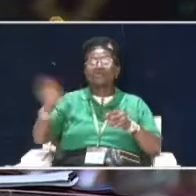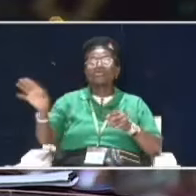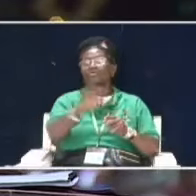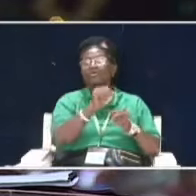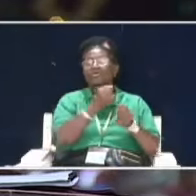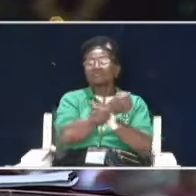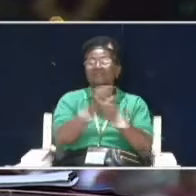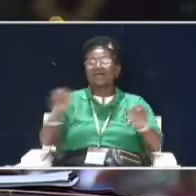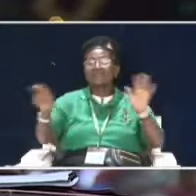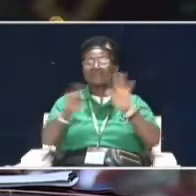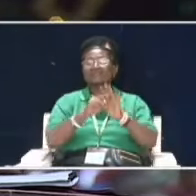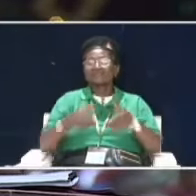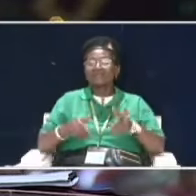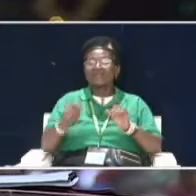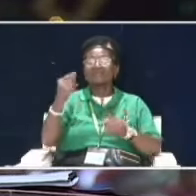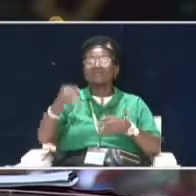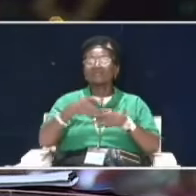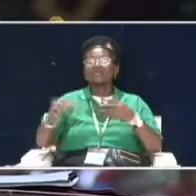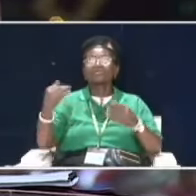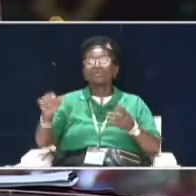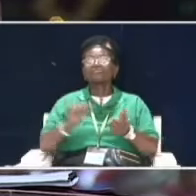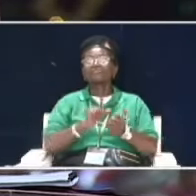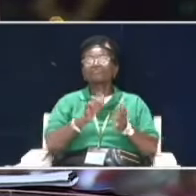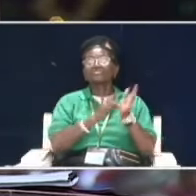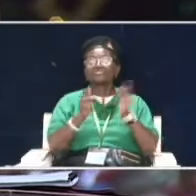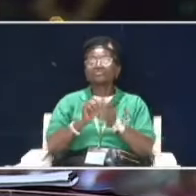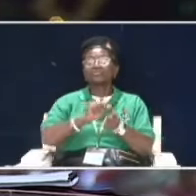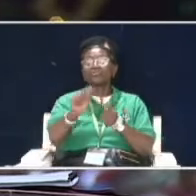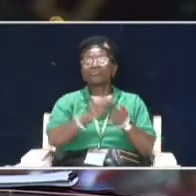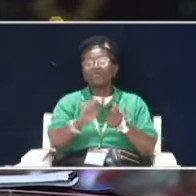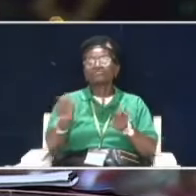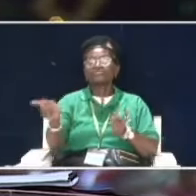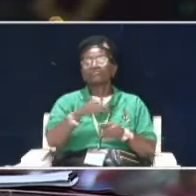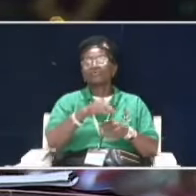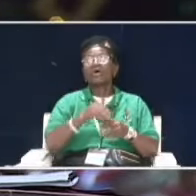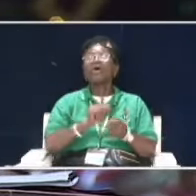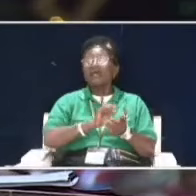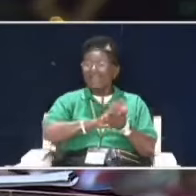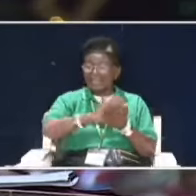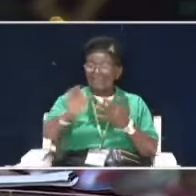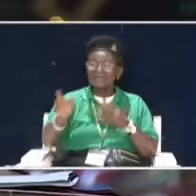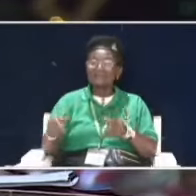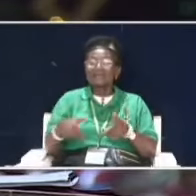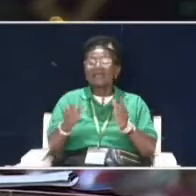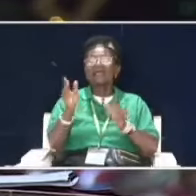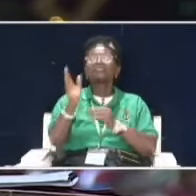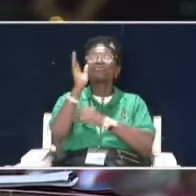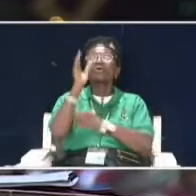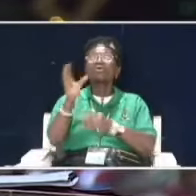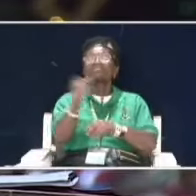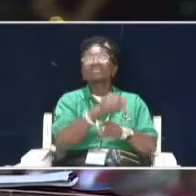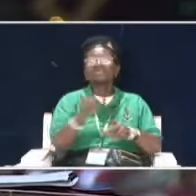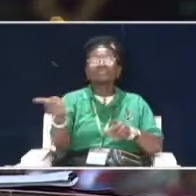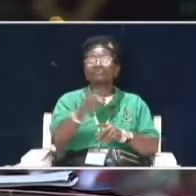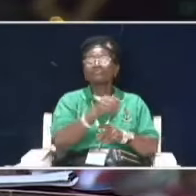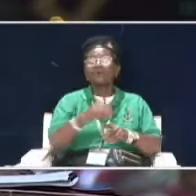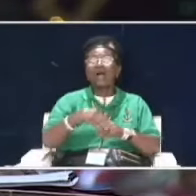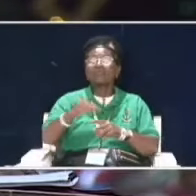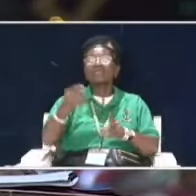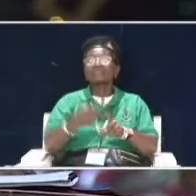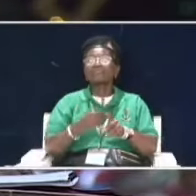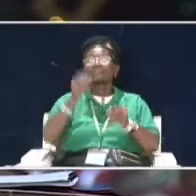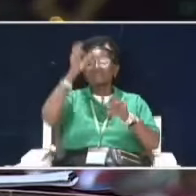Let the blood of Jesus wash you away, wash you clean. Let God take you away from Satan